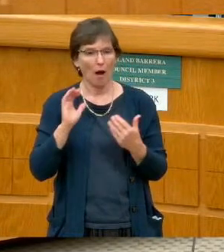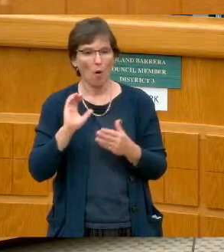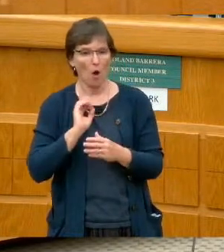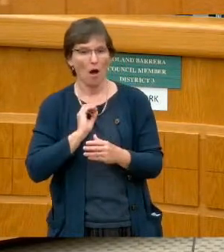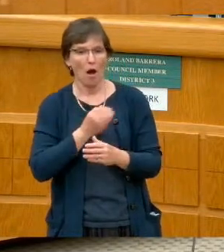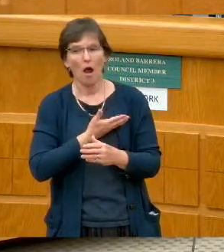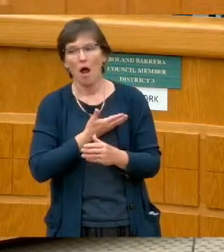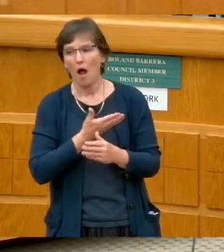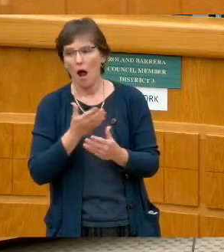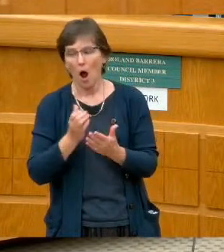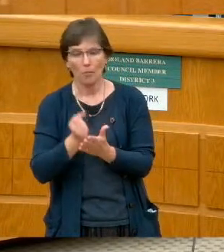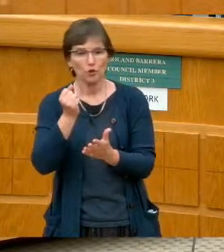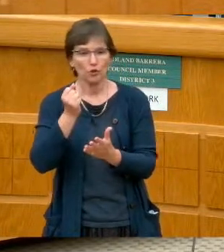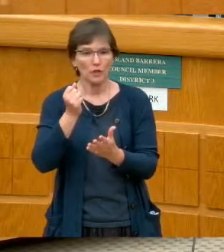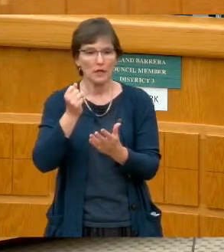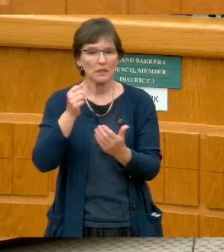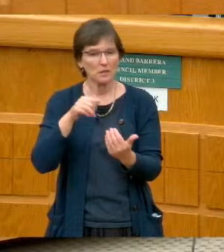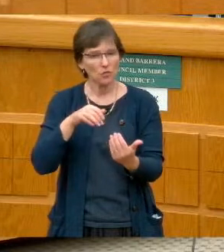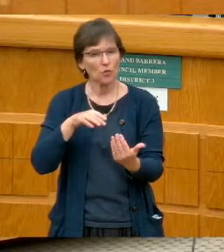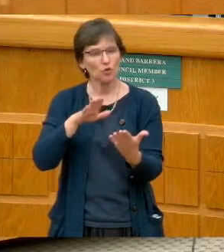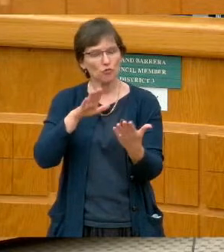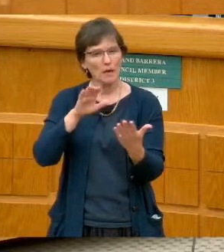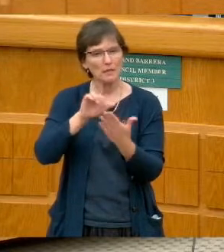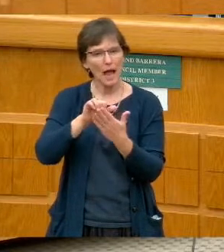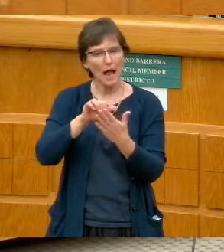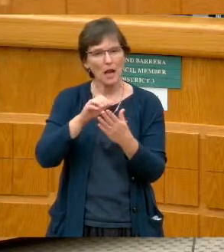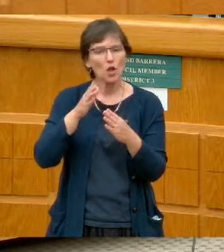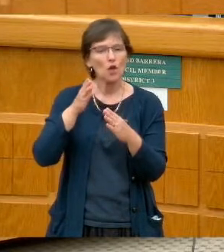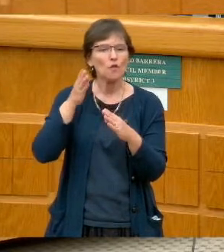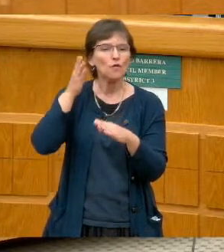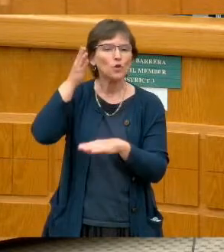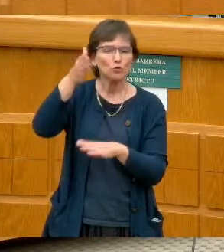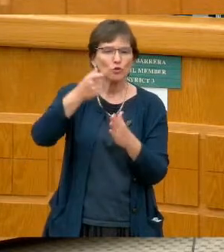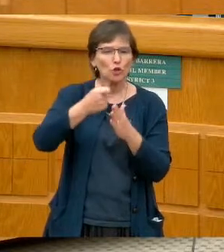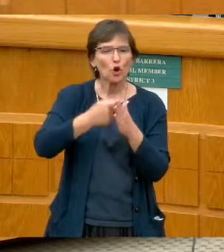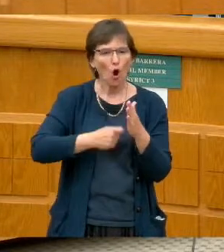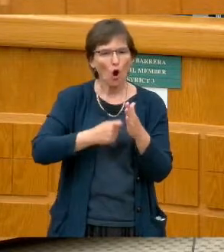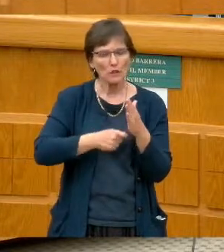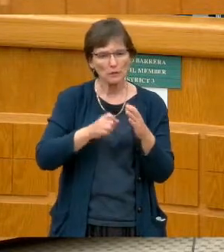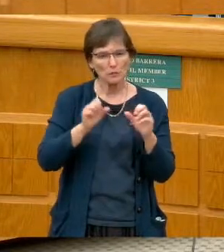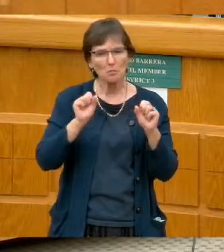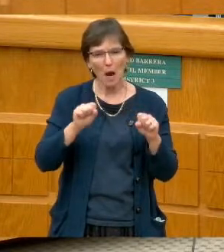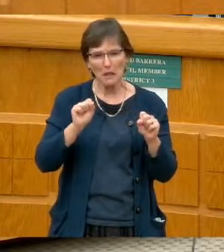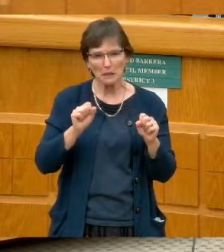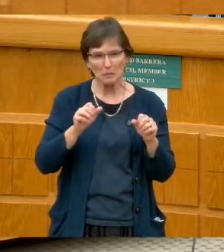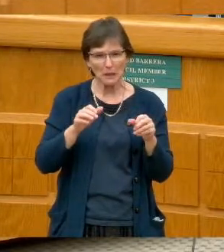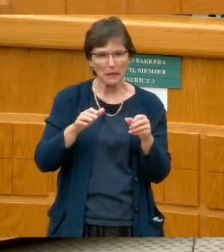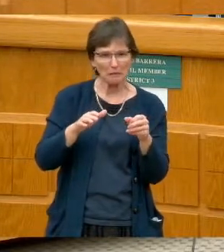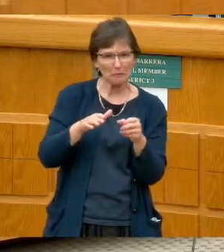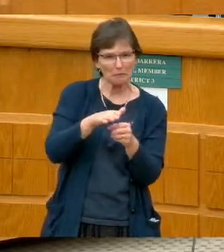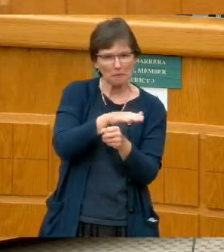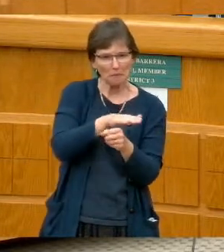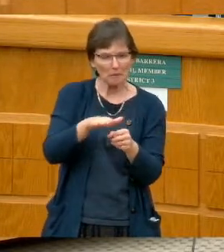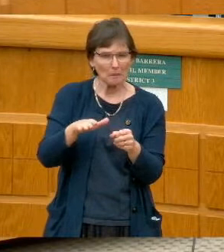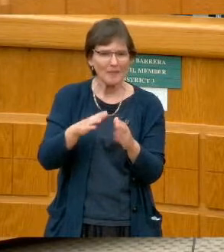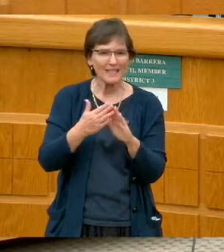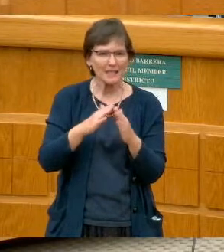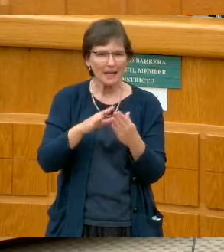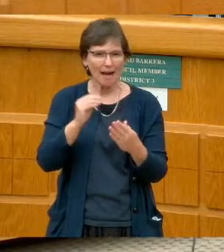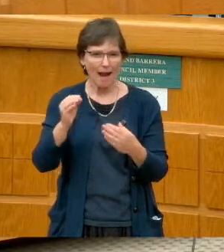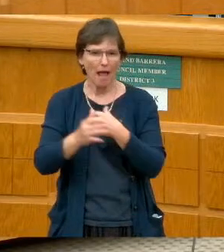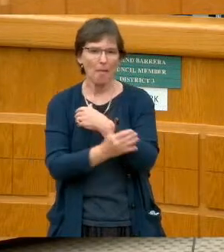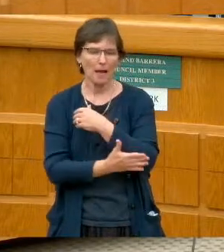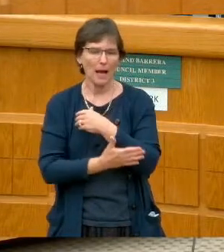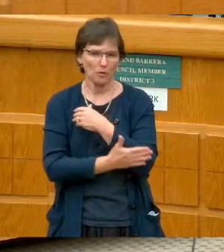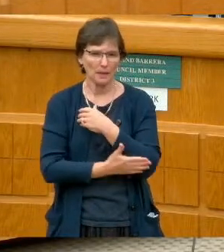opportunities to work together to address future expenses would cross jurisdictional lines. And